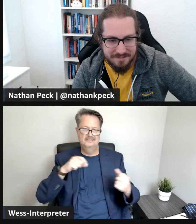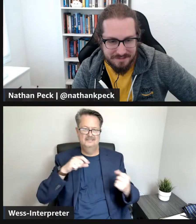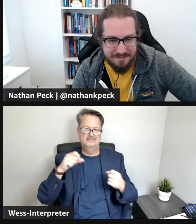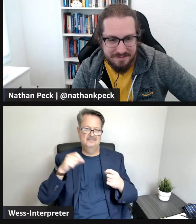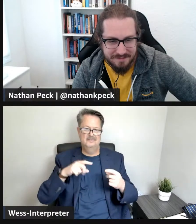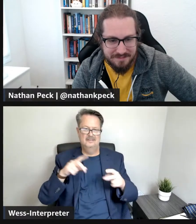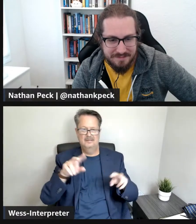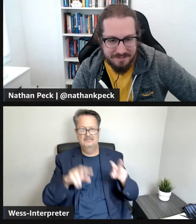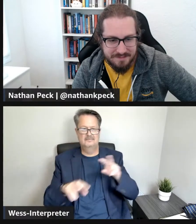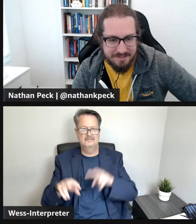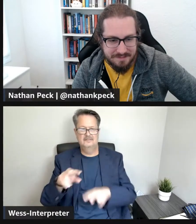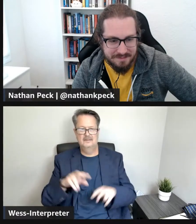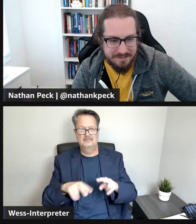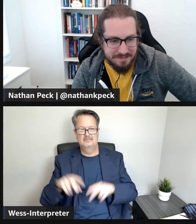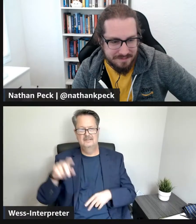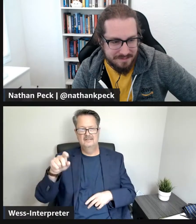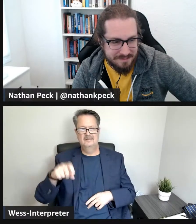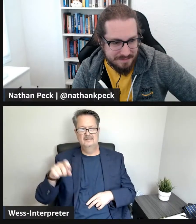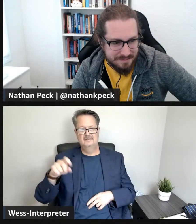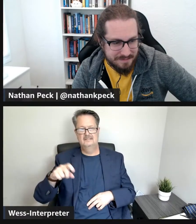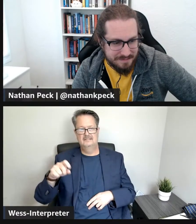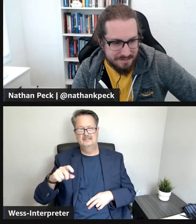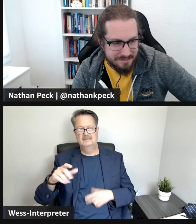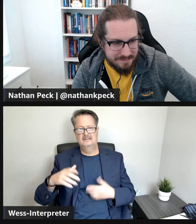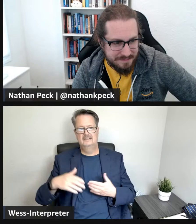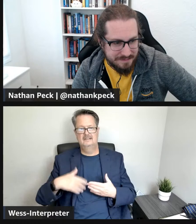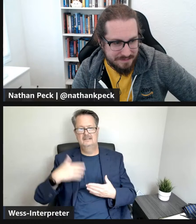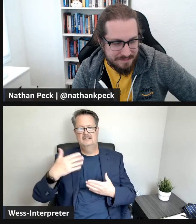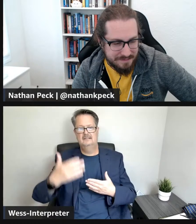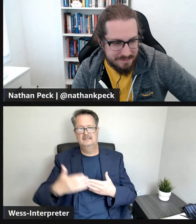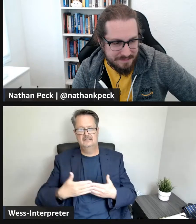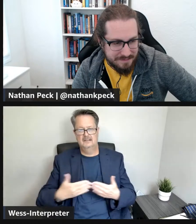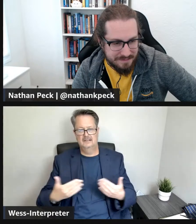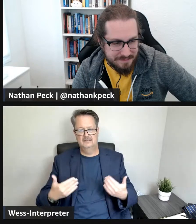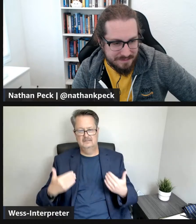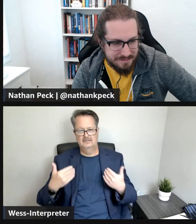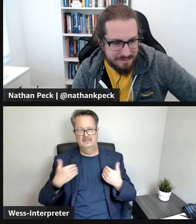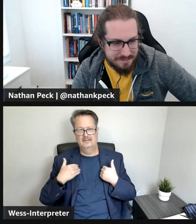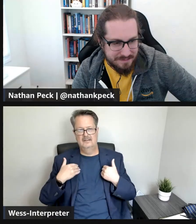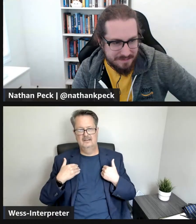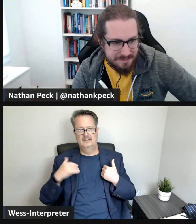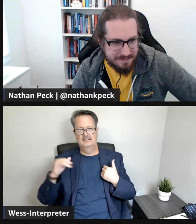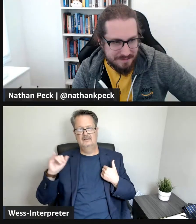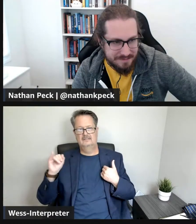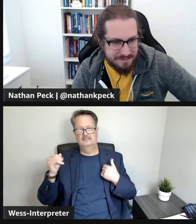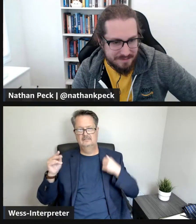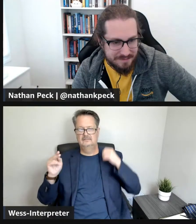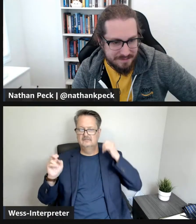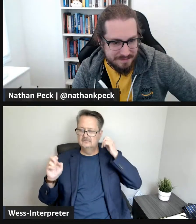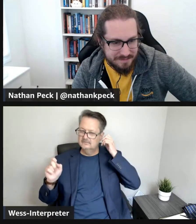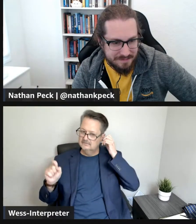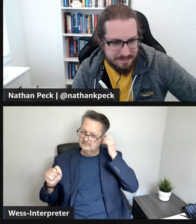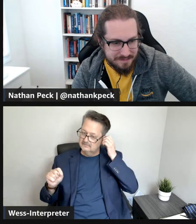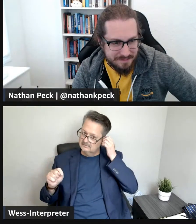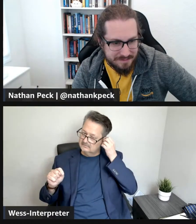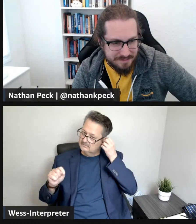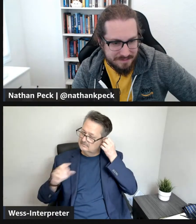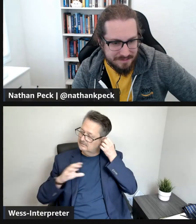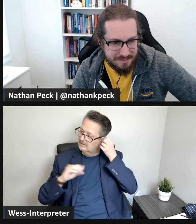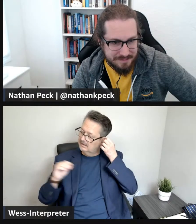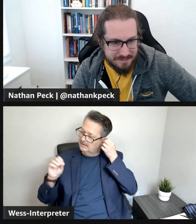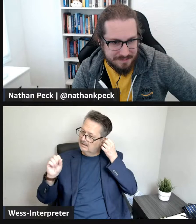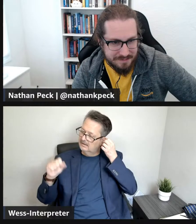observability needs. So next up we have Janth and Squad